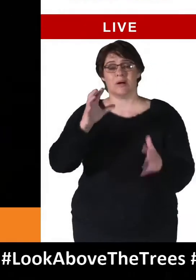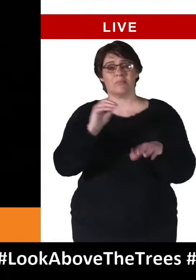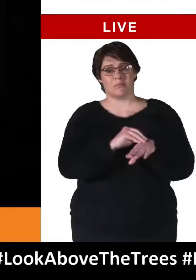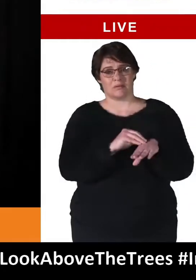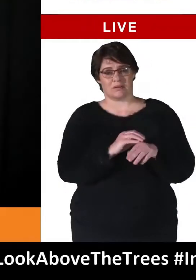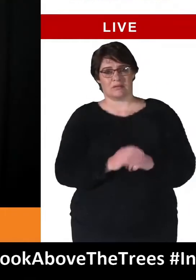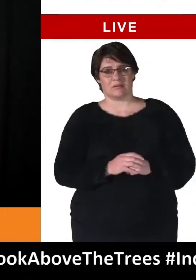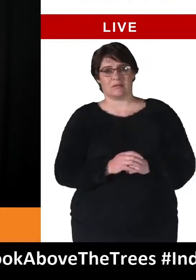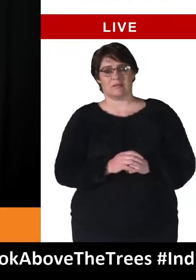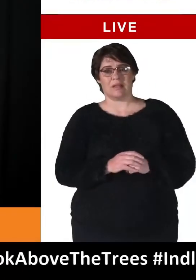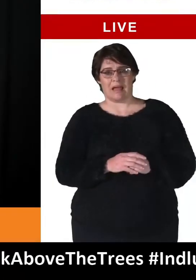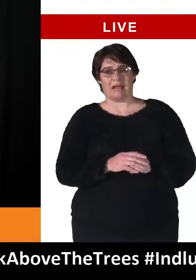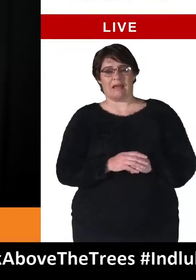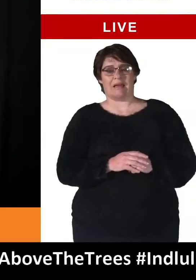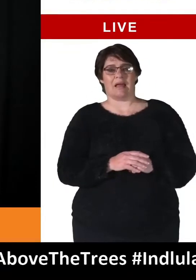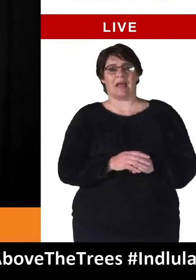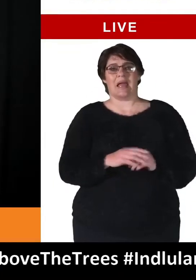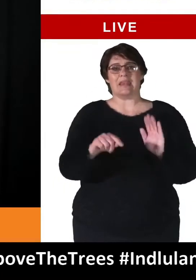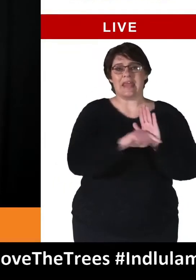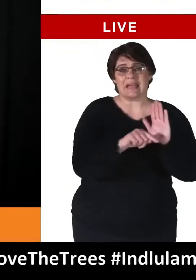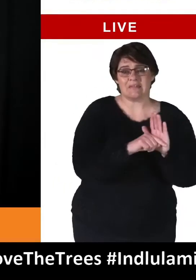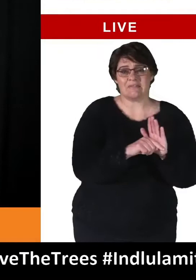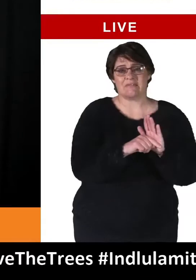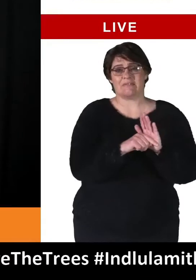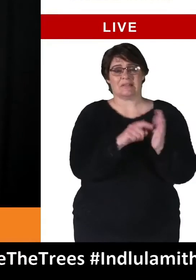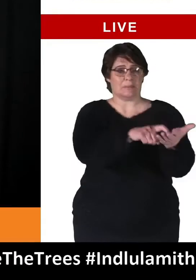accompanied by negative demand, supply, and price shocks.